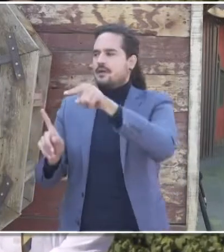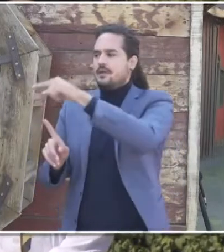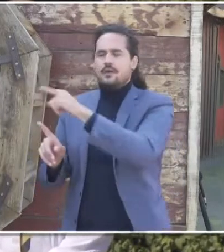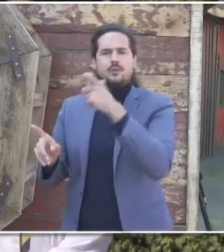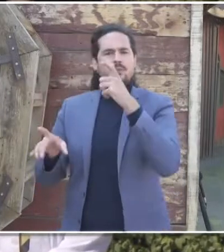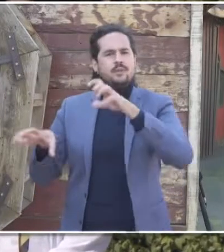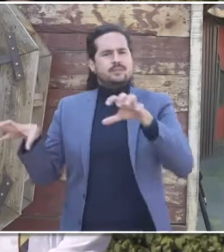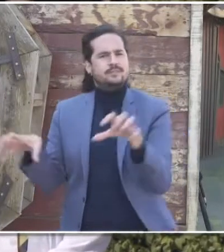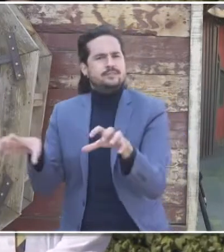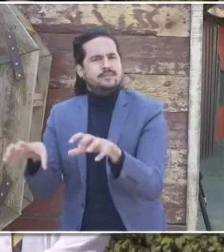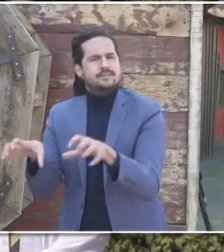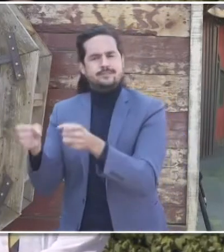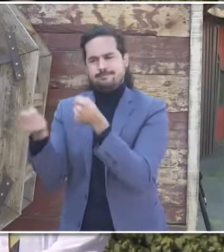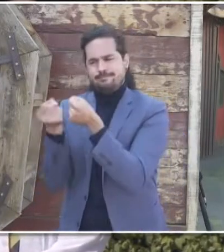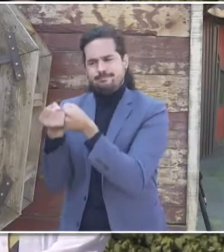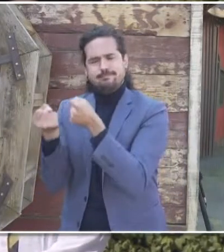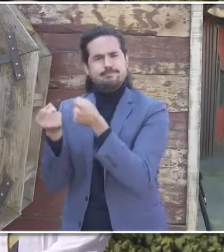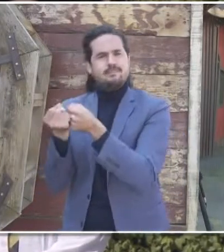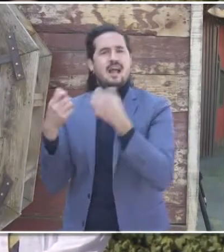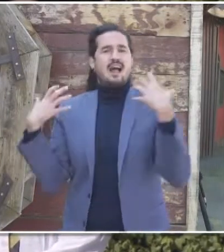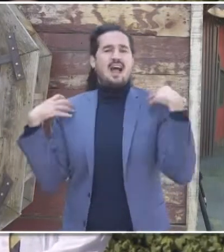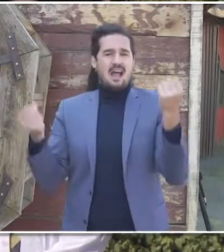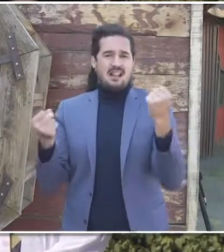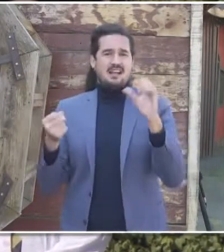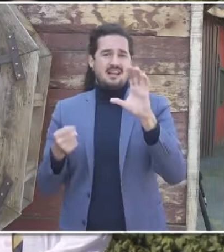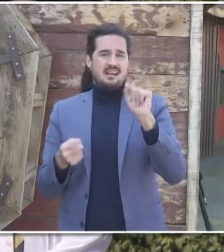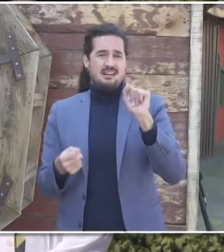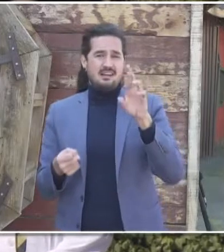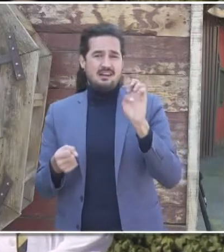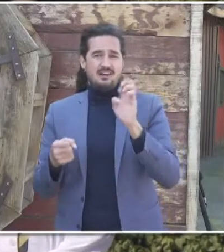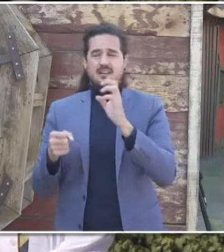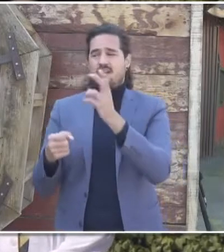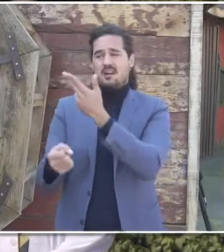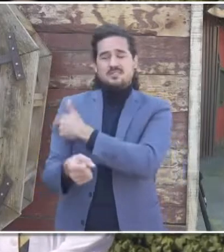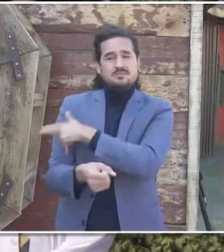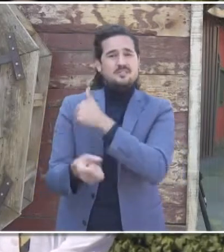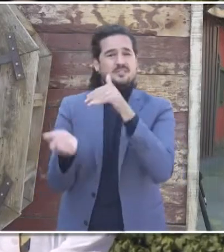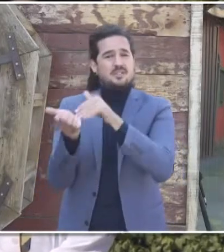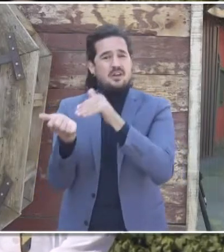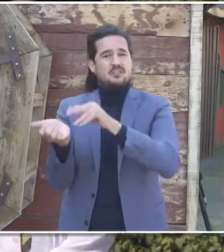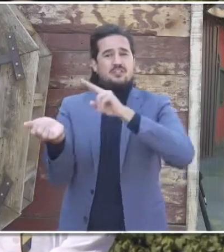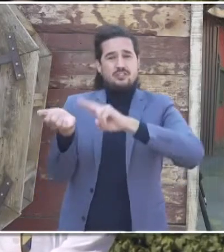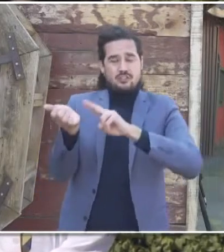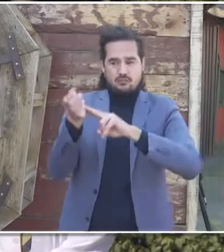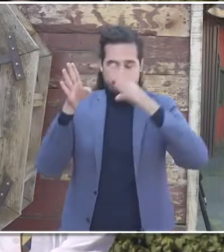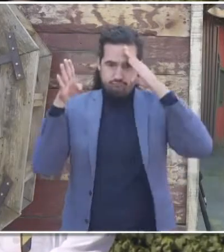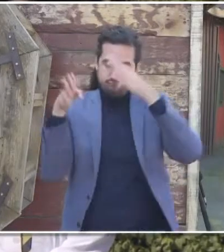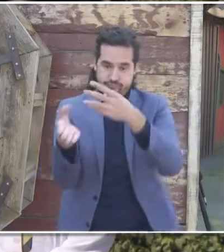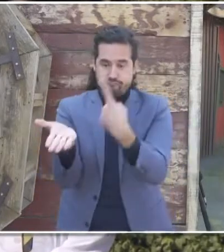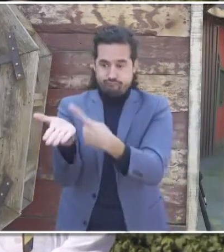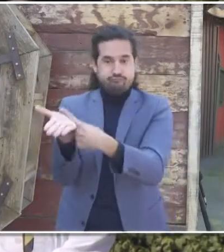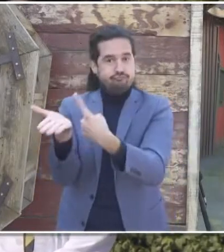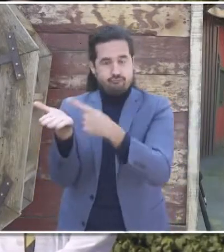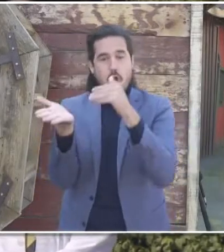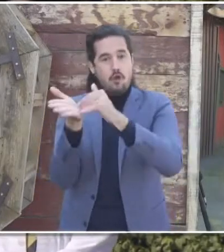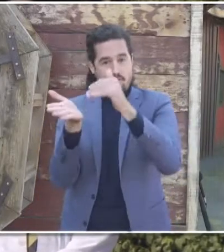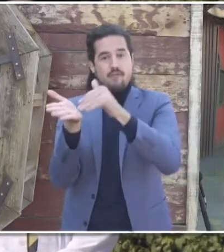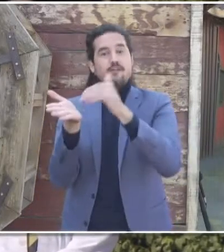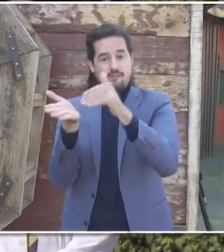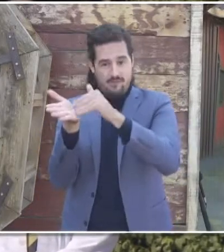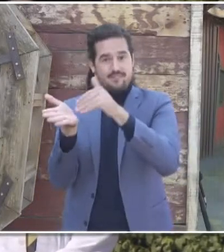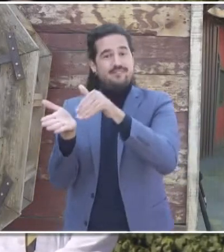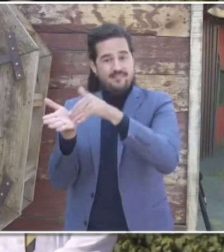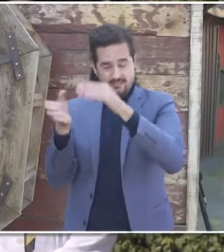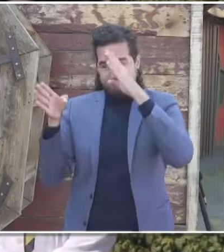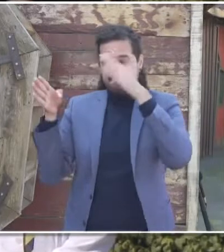our physicians, our nurses, whether we're talking about our efforts with regards to those who work in our healthcare centers,